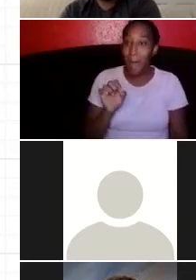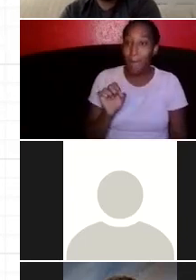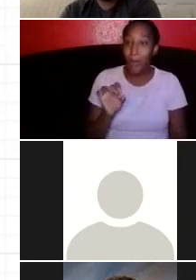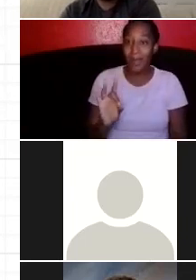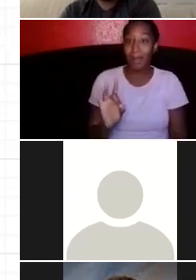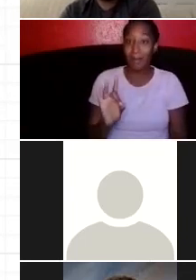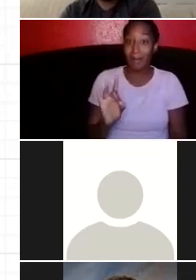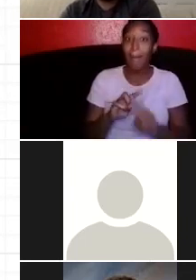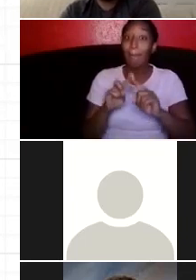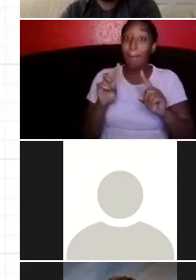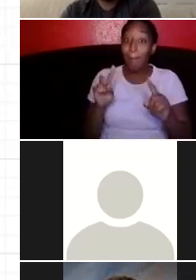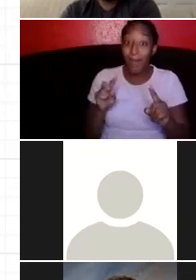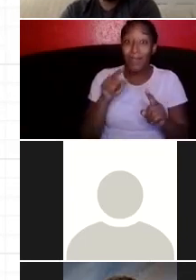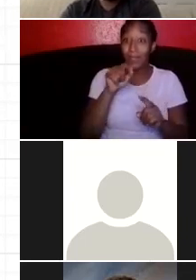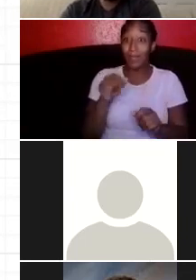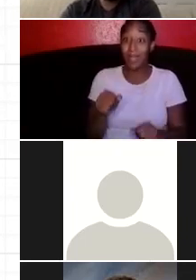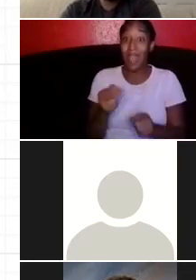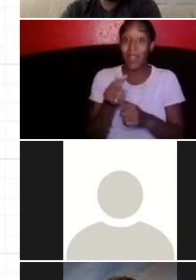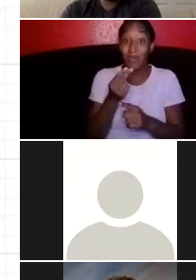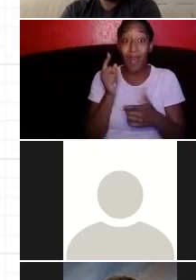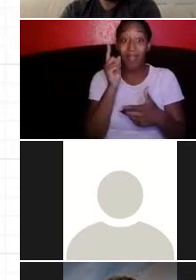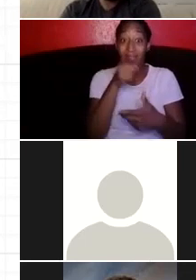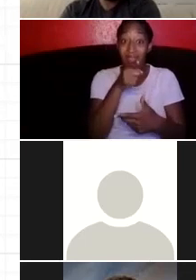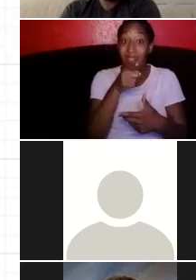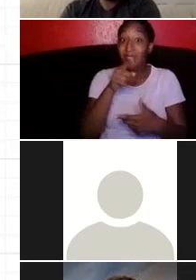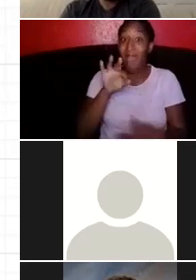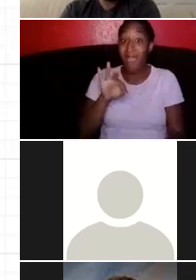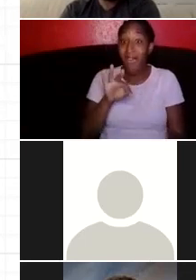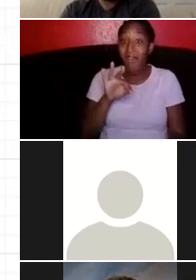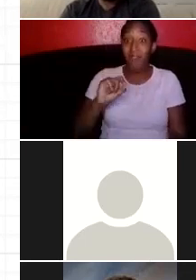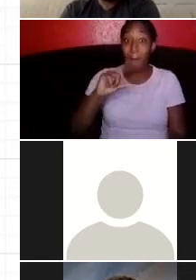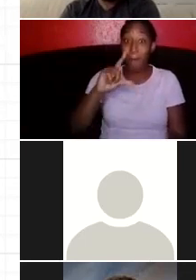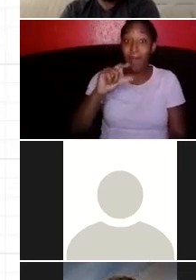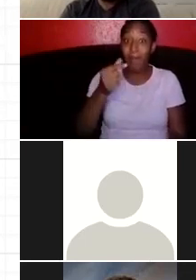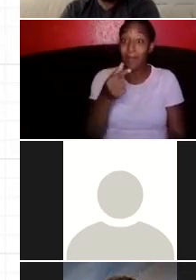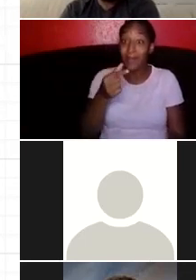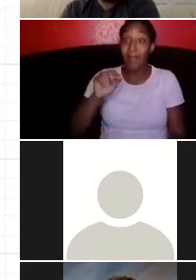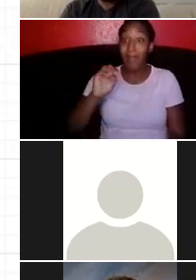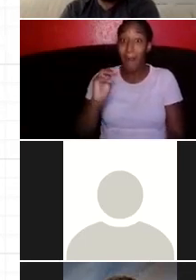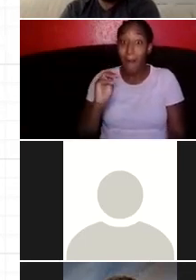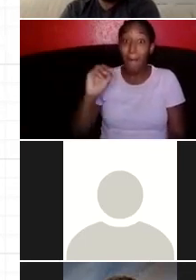of the jet, you know how far away from the Earth it is.